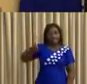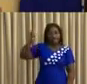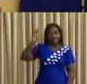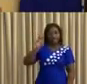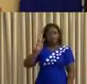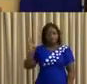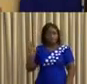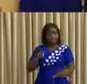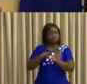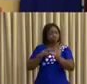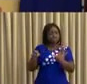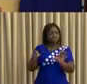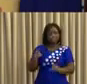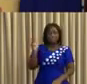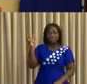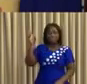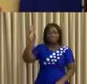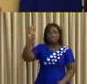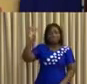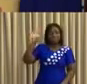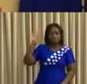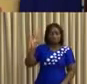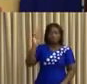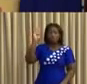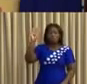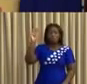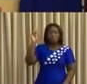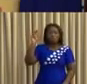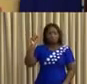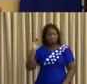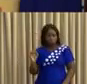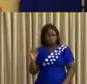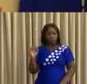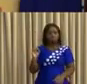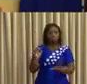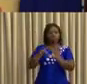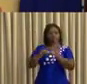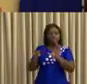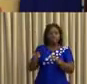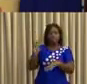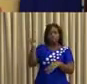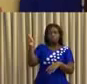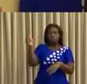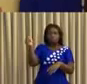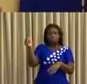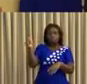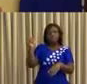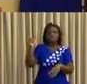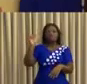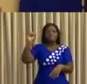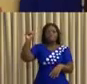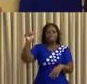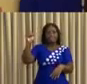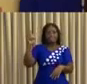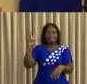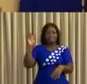region, 64 in Bruno region, 21 in Savannah region, and 14